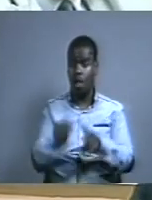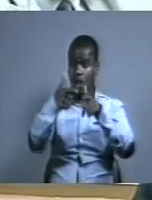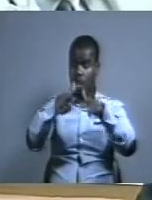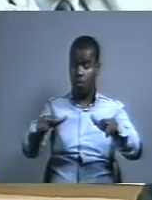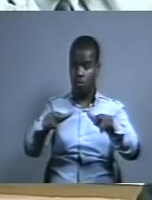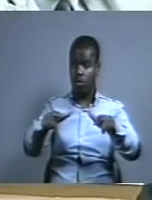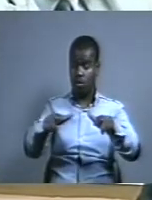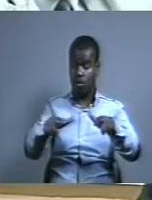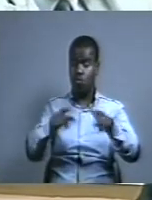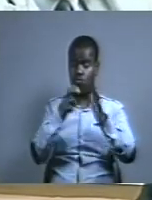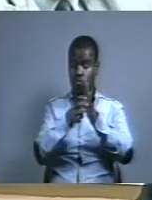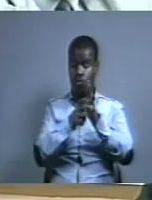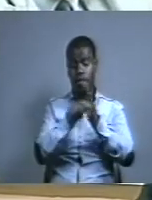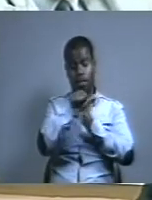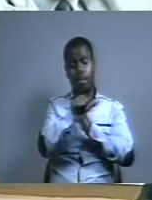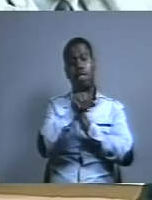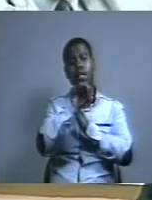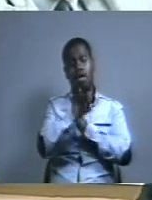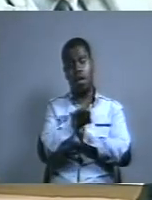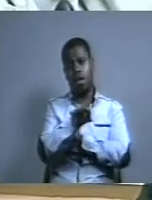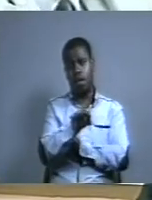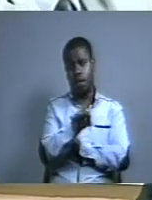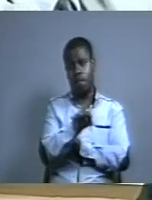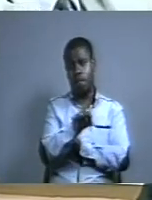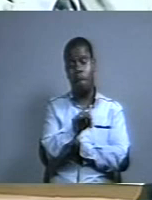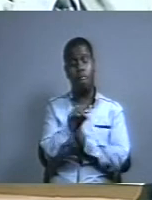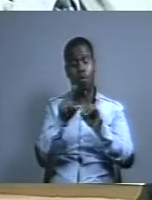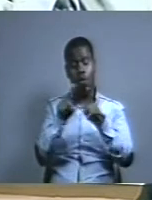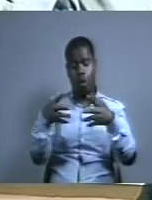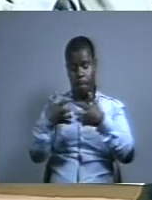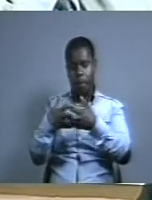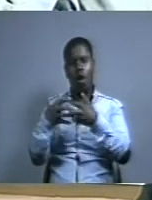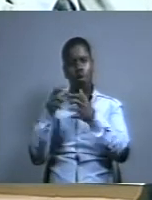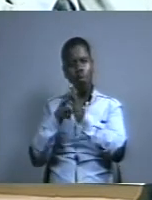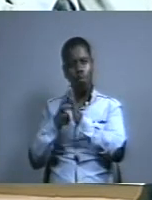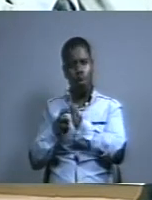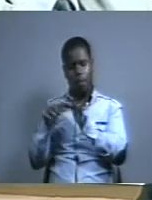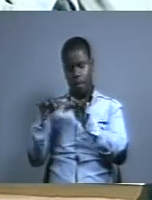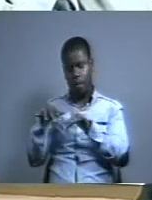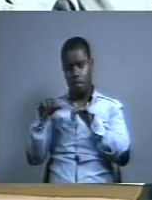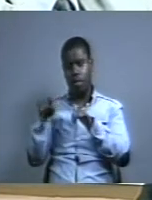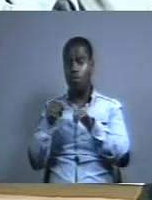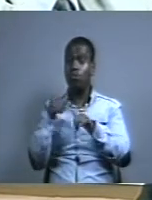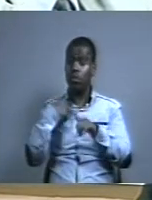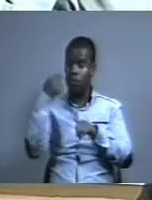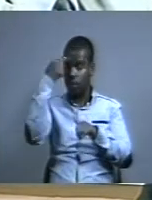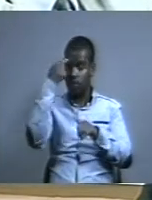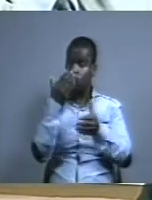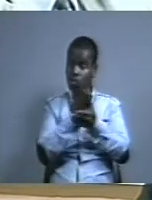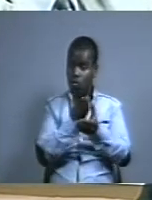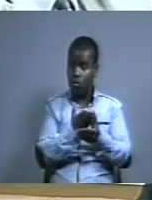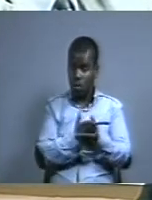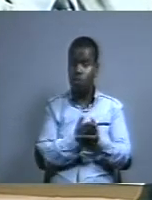Rule 63 is unparliamentary. So while I accept that you need to look at the records